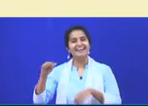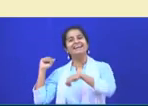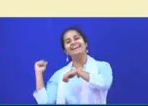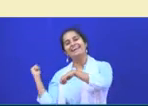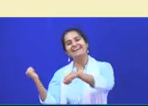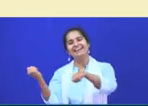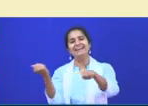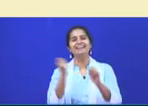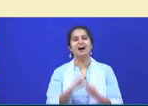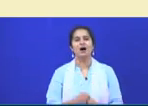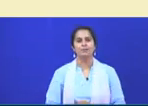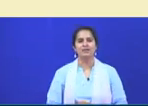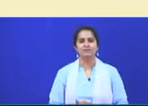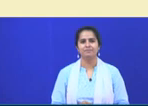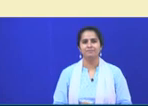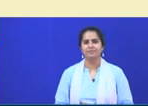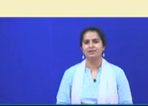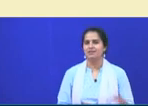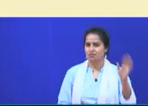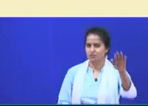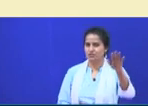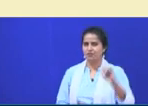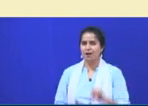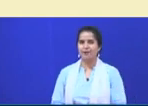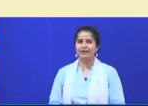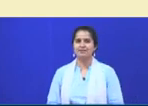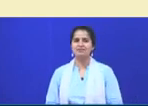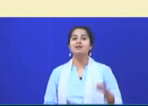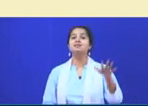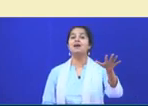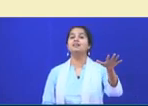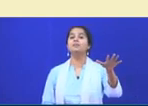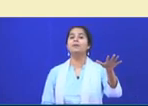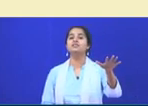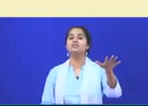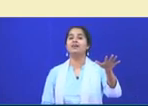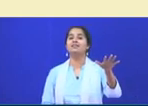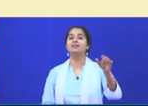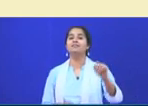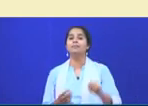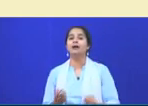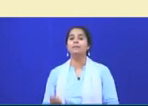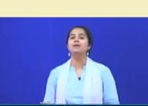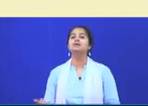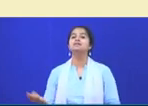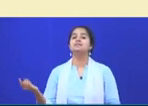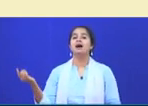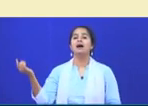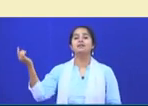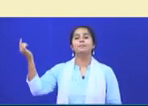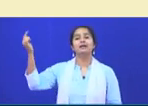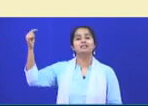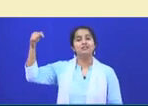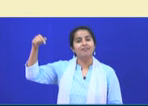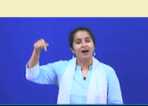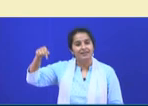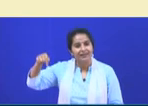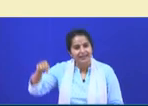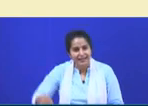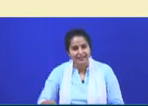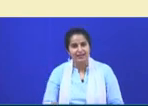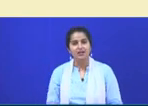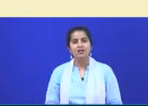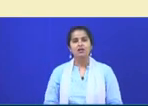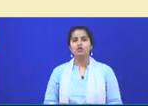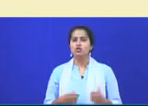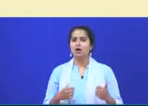panchavadane kridami. So just for our practice, sardha panchavadana will become sardha